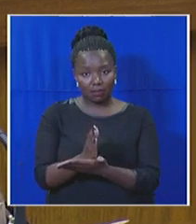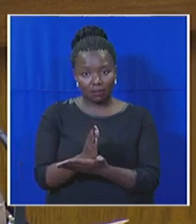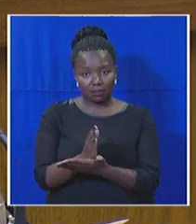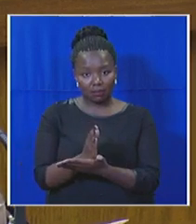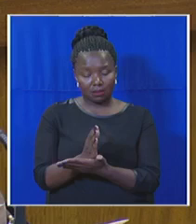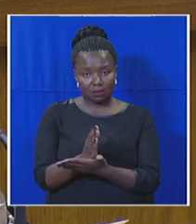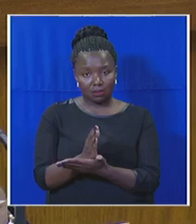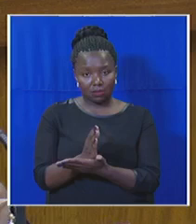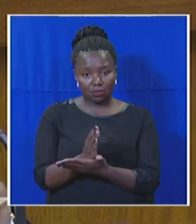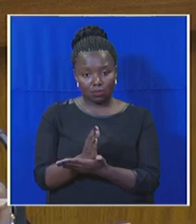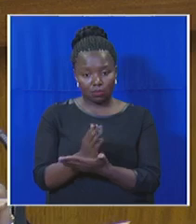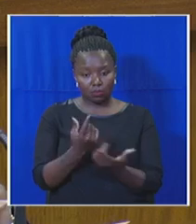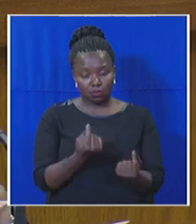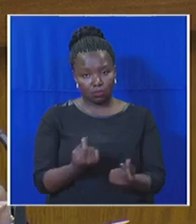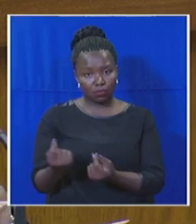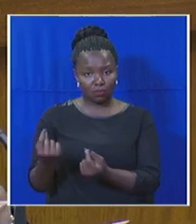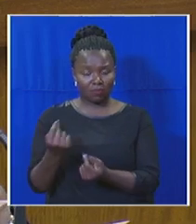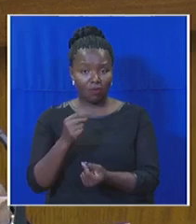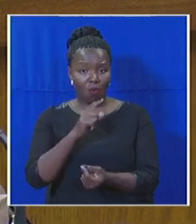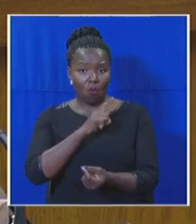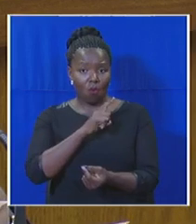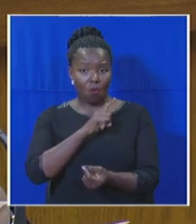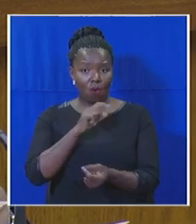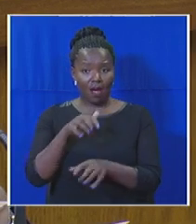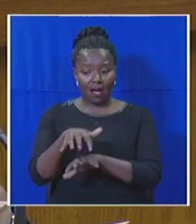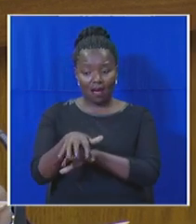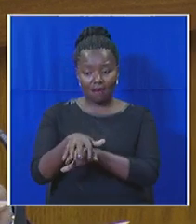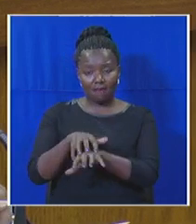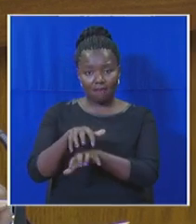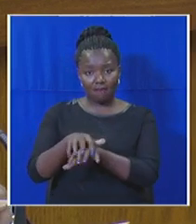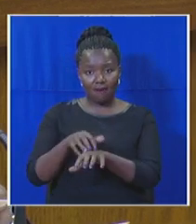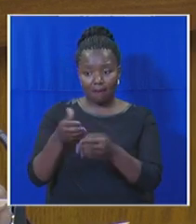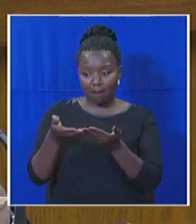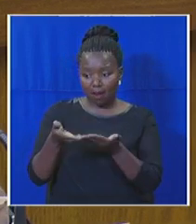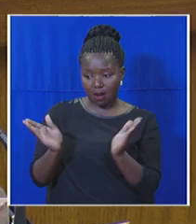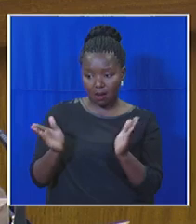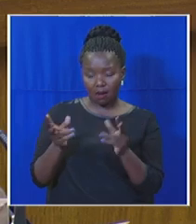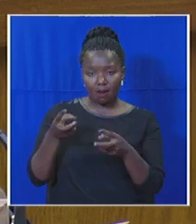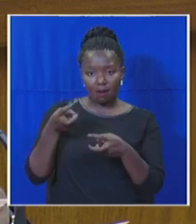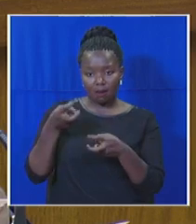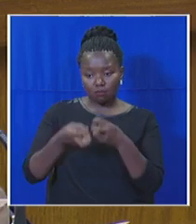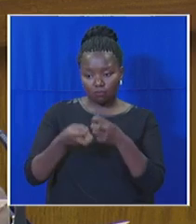abalimi abakhungethwe ilenkinga yesomiso.